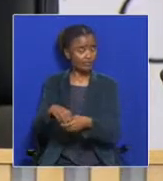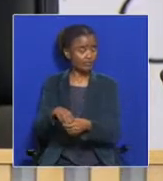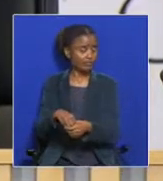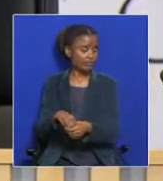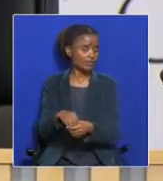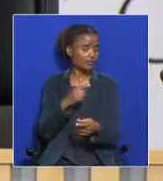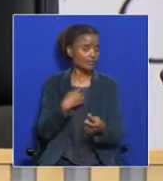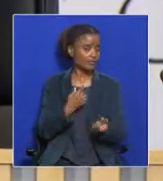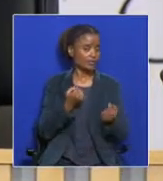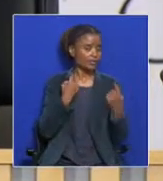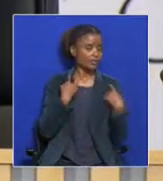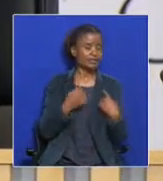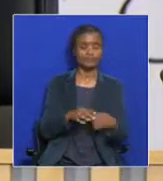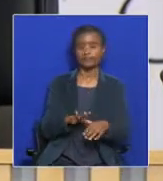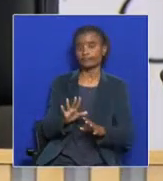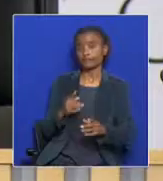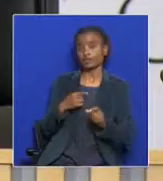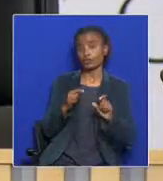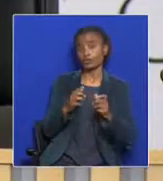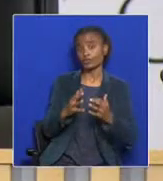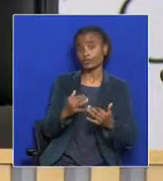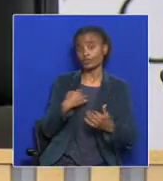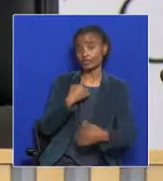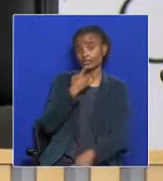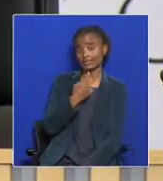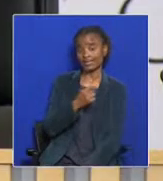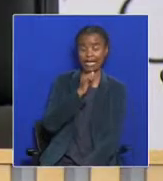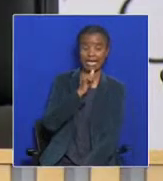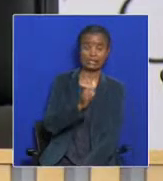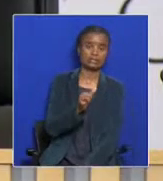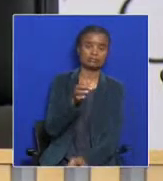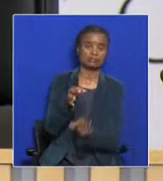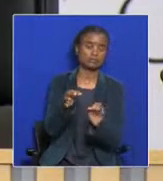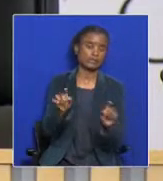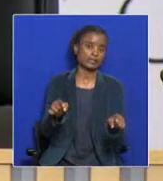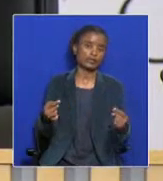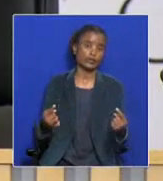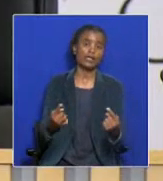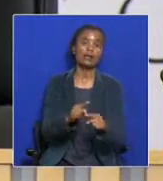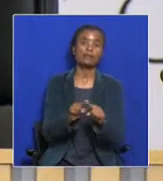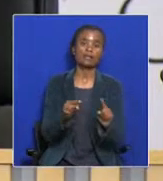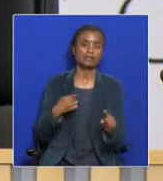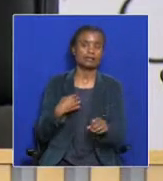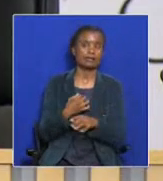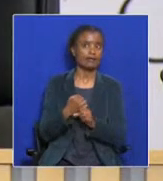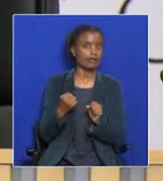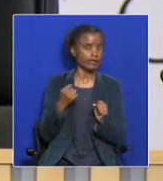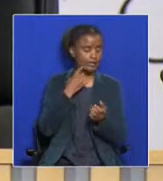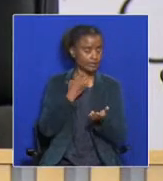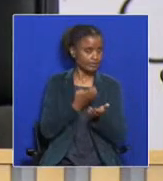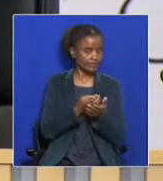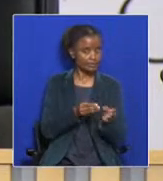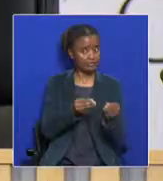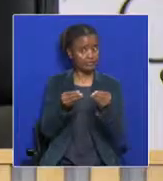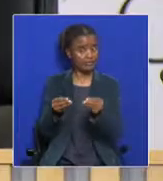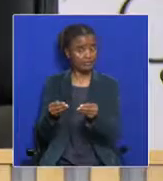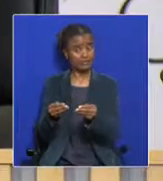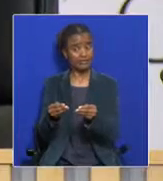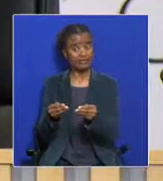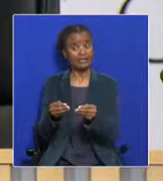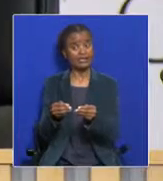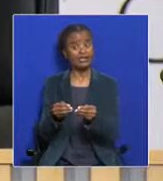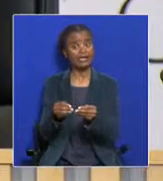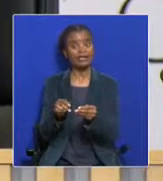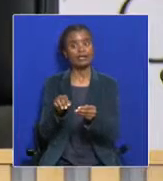give you an answer, but I know that we have never, ever stored exhibits from Isipingo at Maiden Wharf or in Bilo